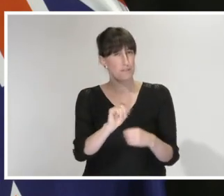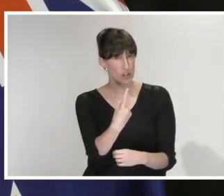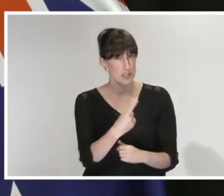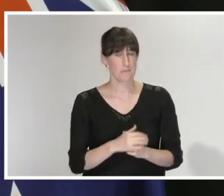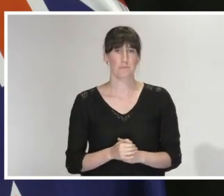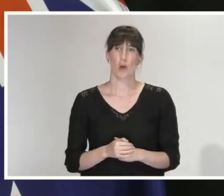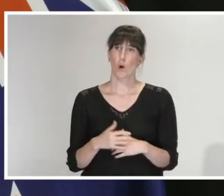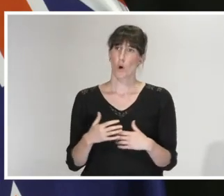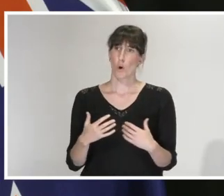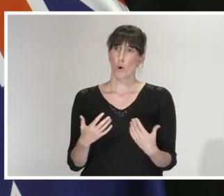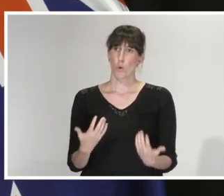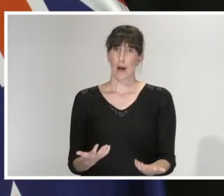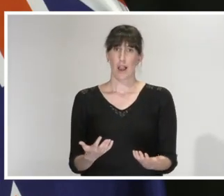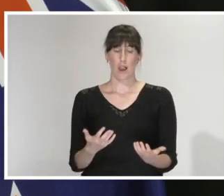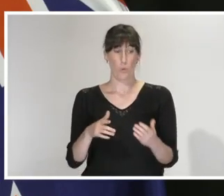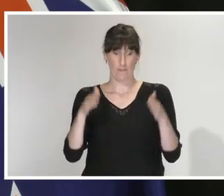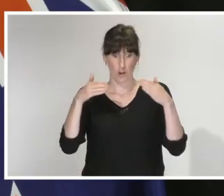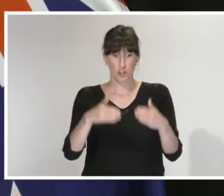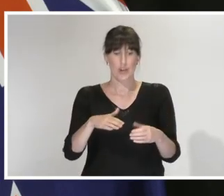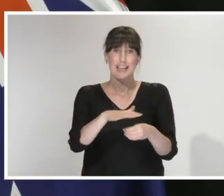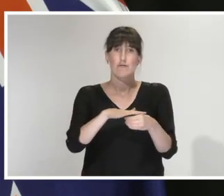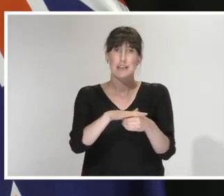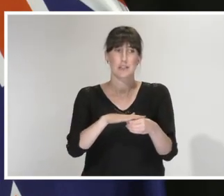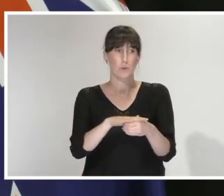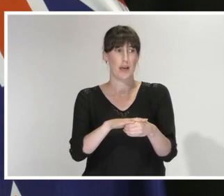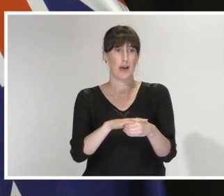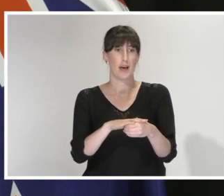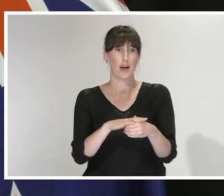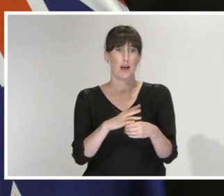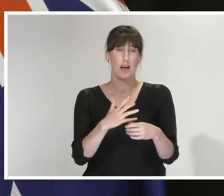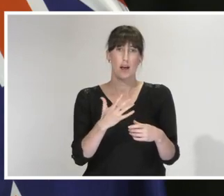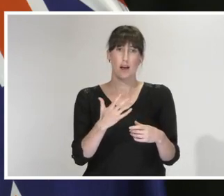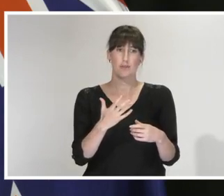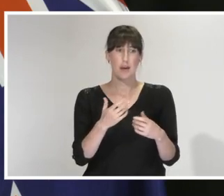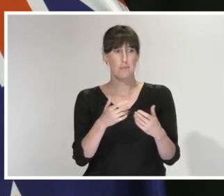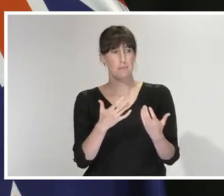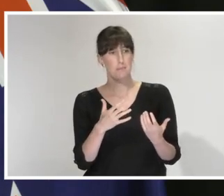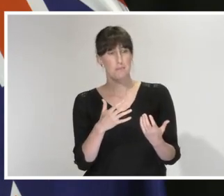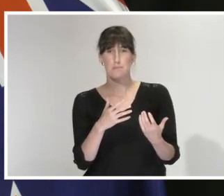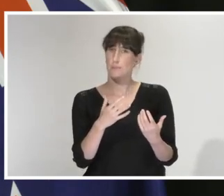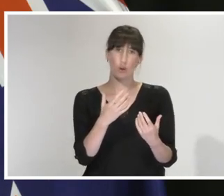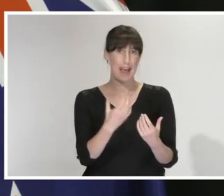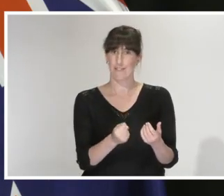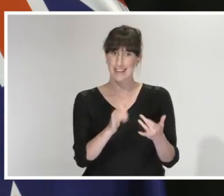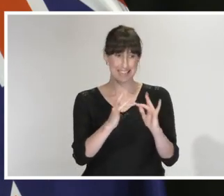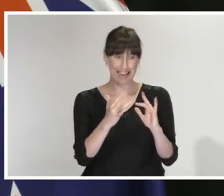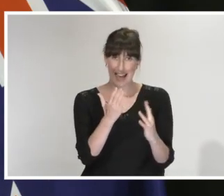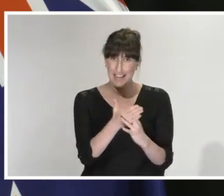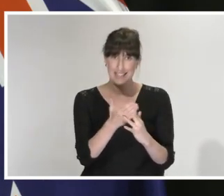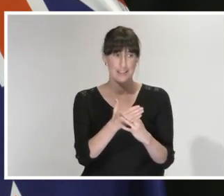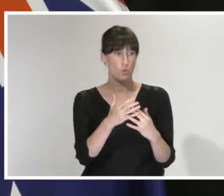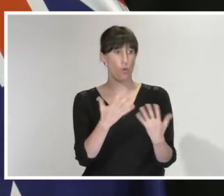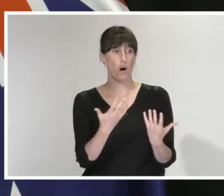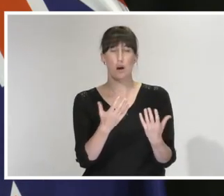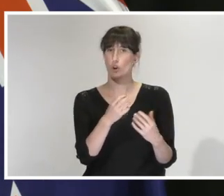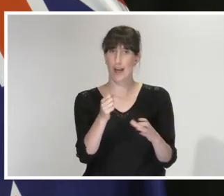internet connectivity in the household. In some cases, that's easier to remedy than in others. So we're working as hard as we can